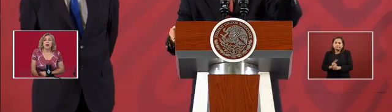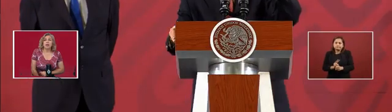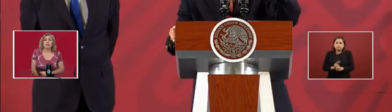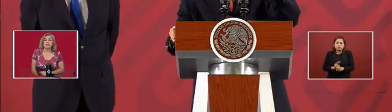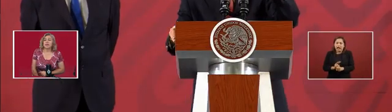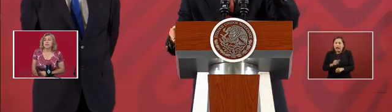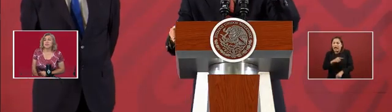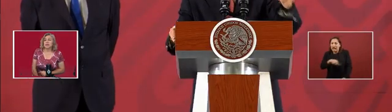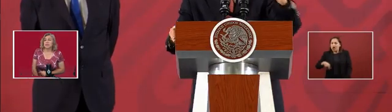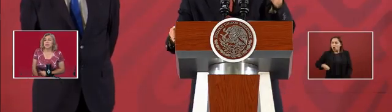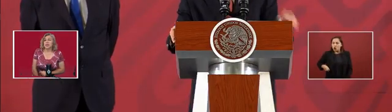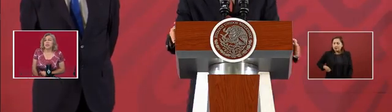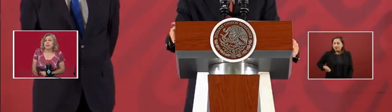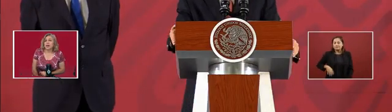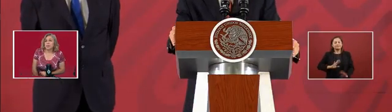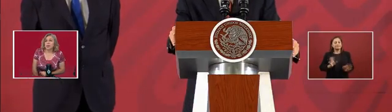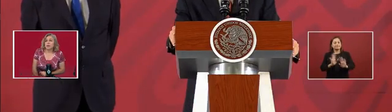of concentration,